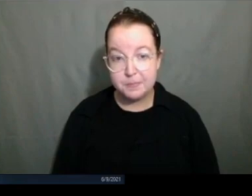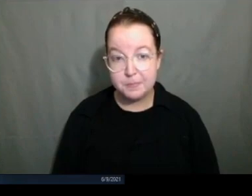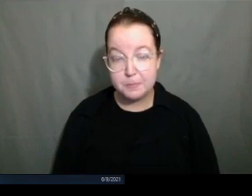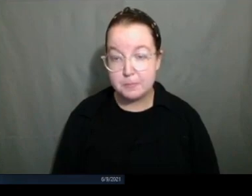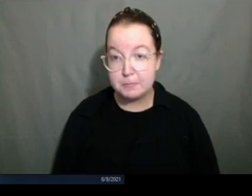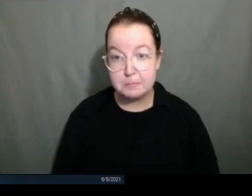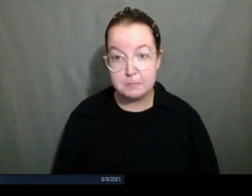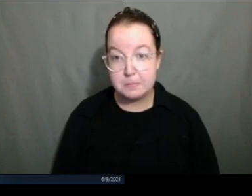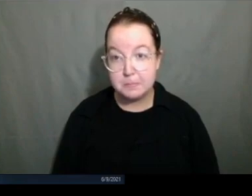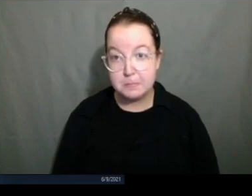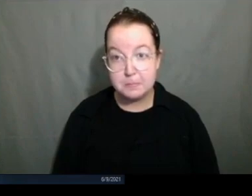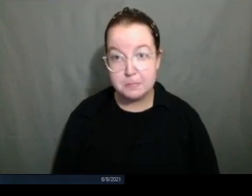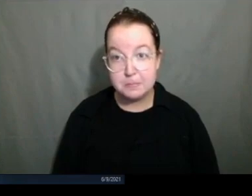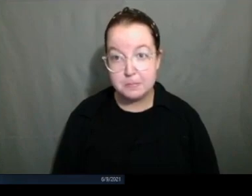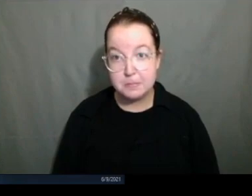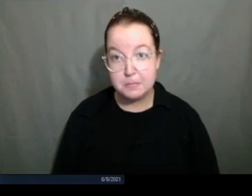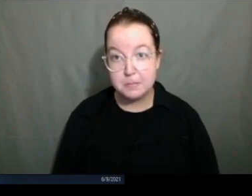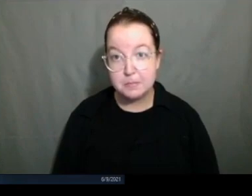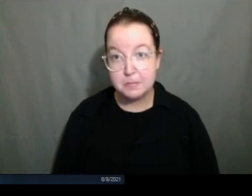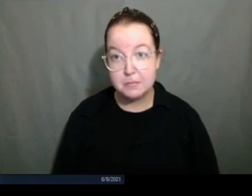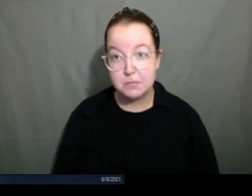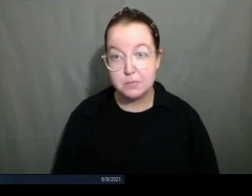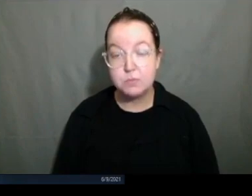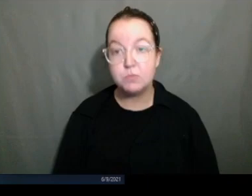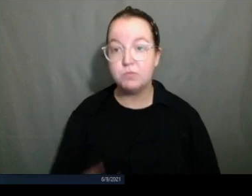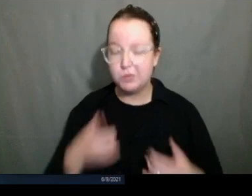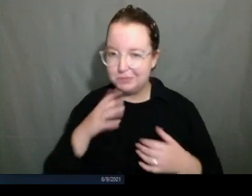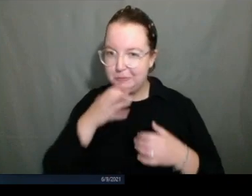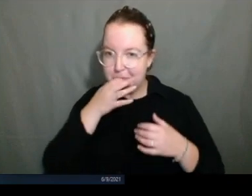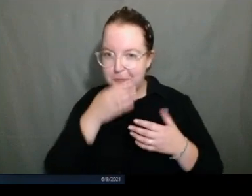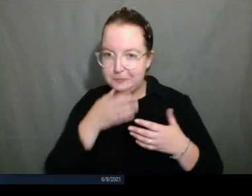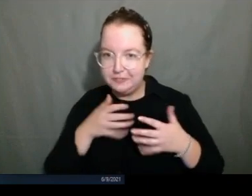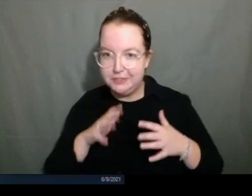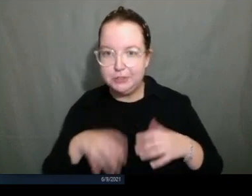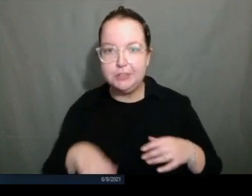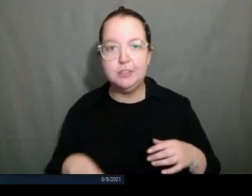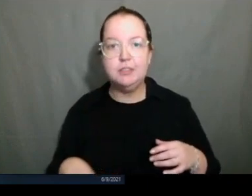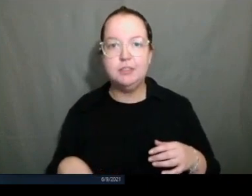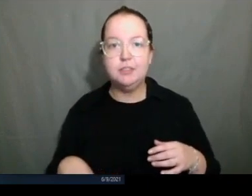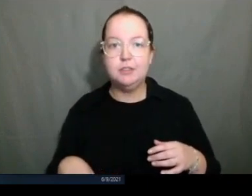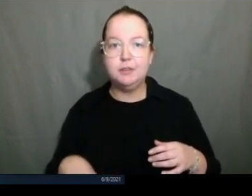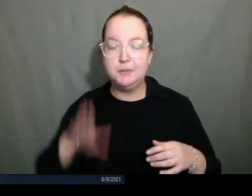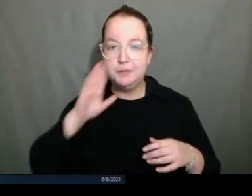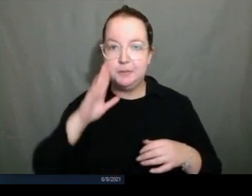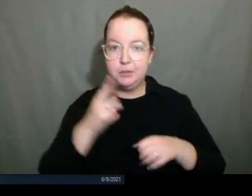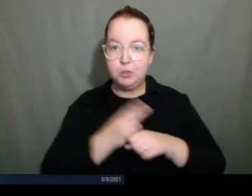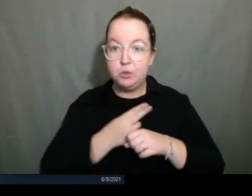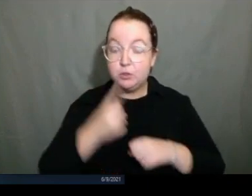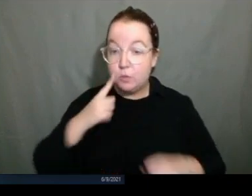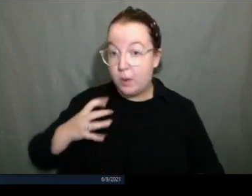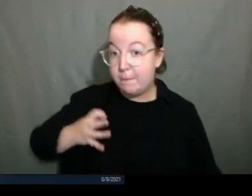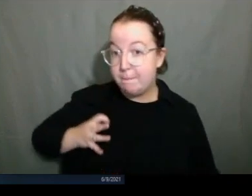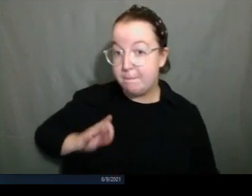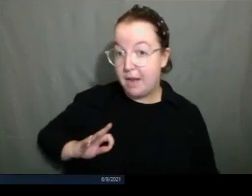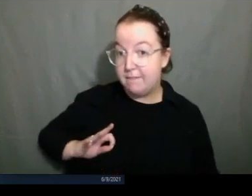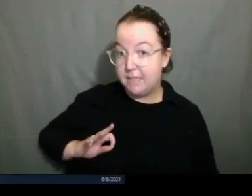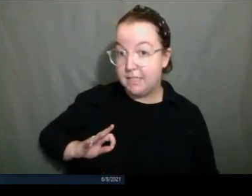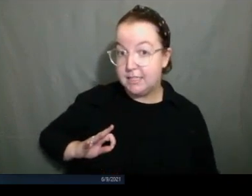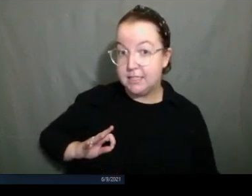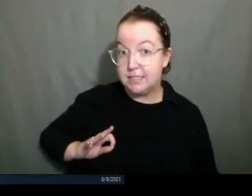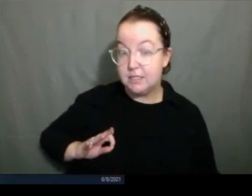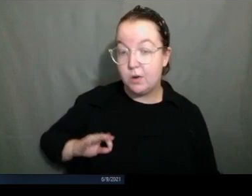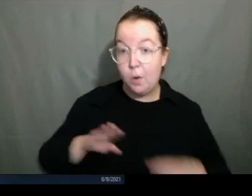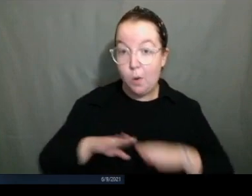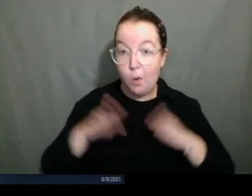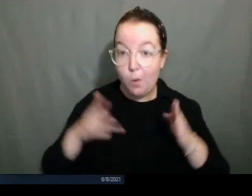All right, last couple items for today's training. PayCom will also be used to handle benefits as well, so open